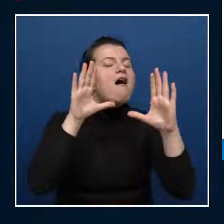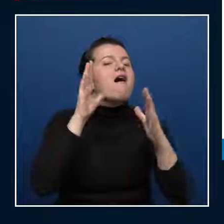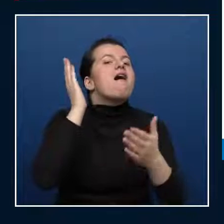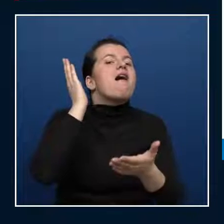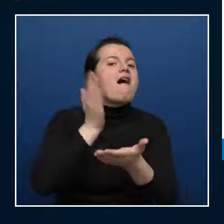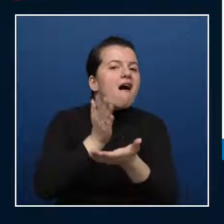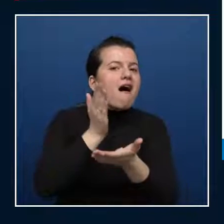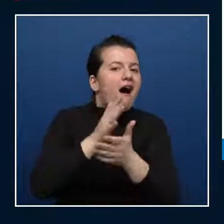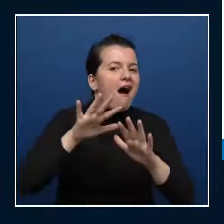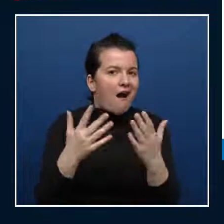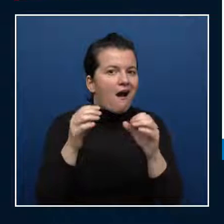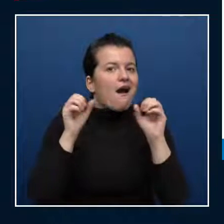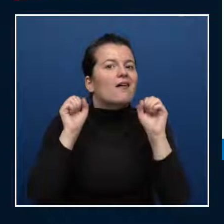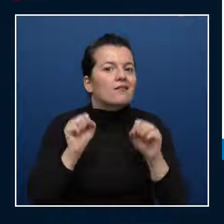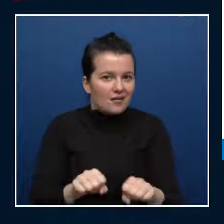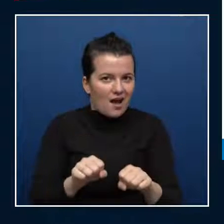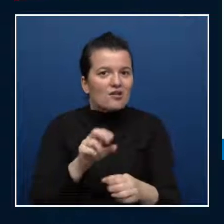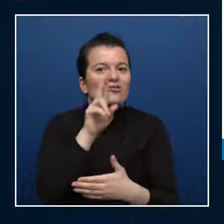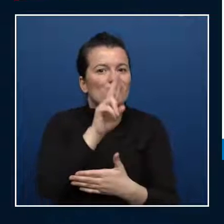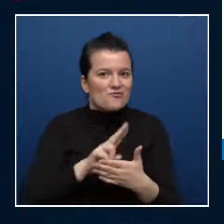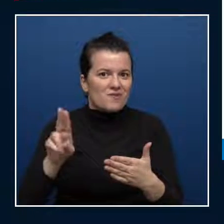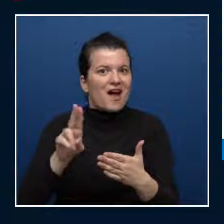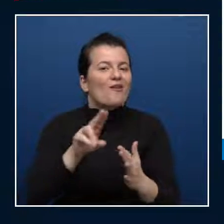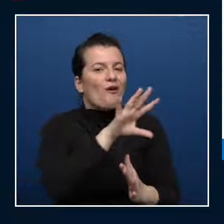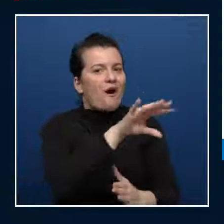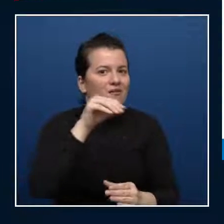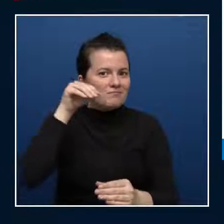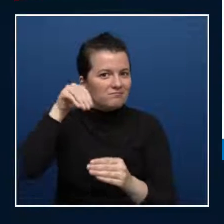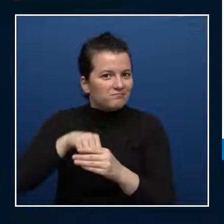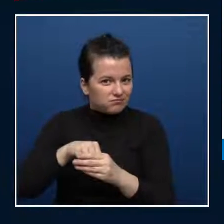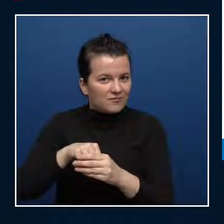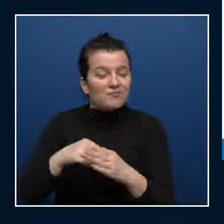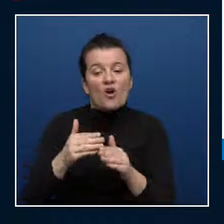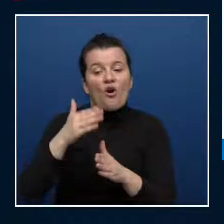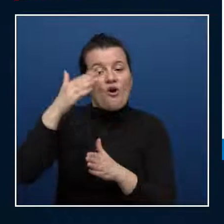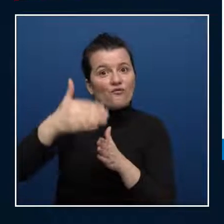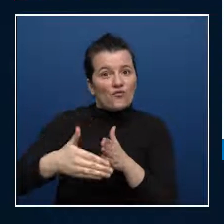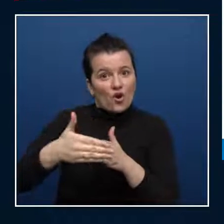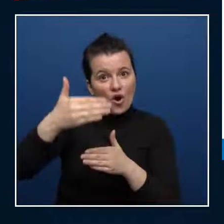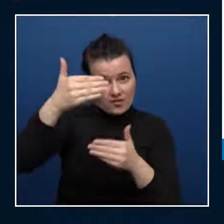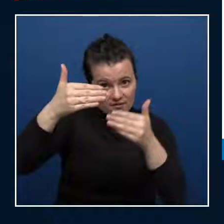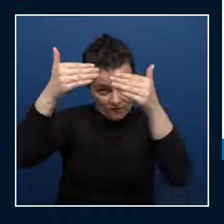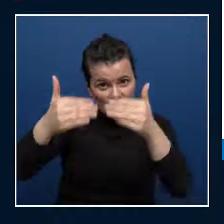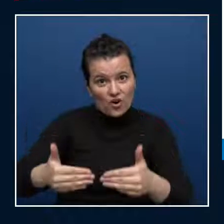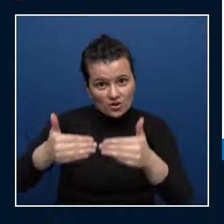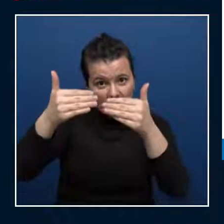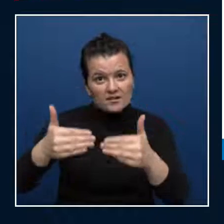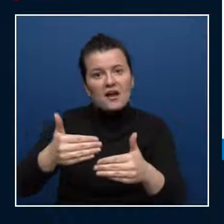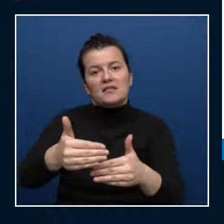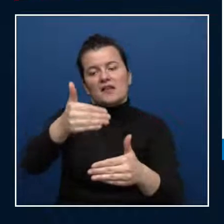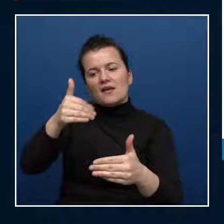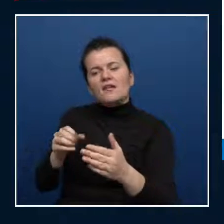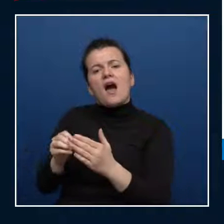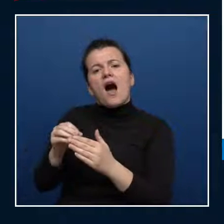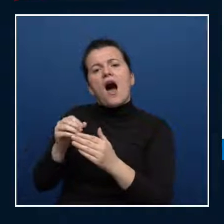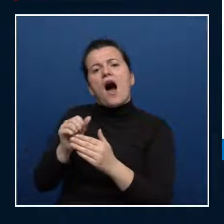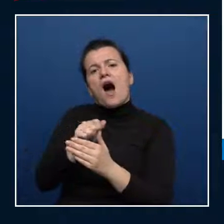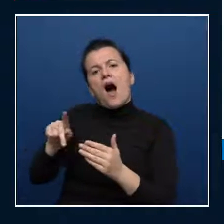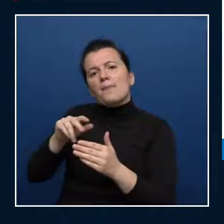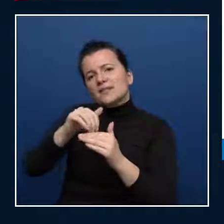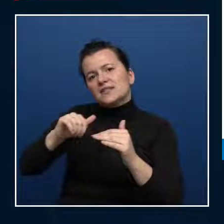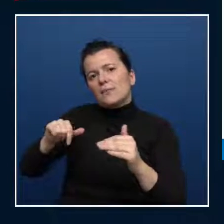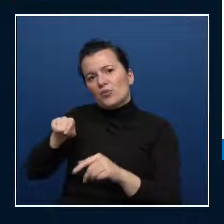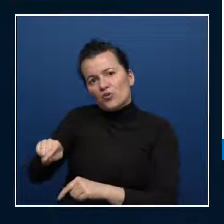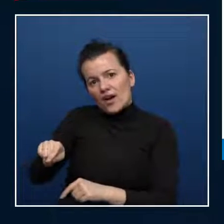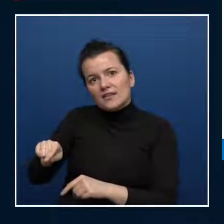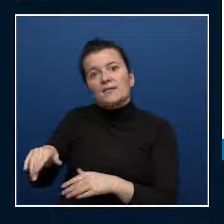potentially configure your Umbraco solution. You've got your front end, you've got a separate web app for the admin side of it. You've then got a